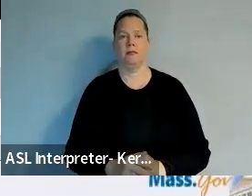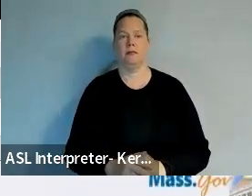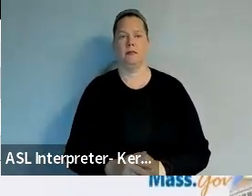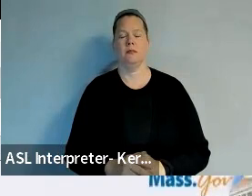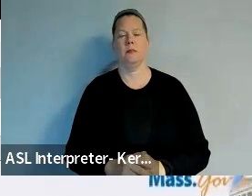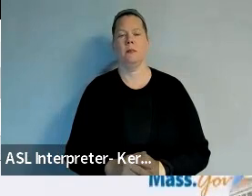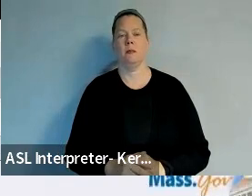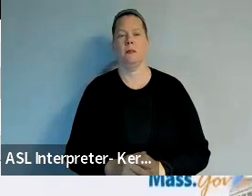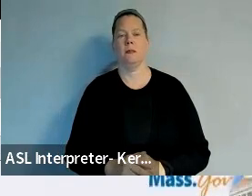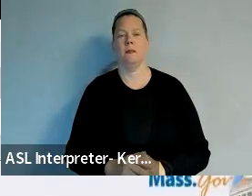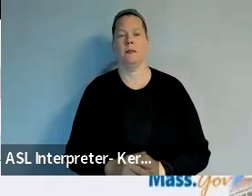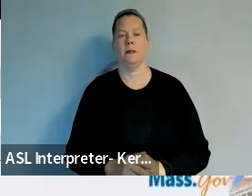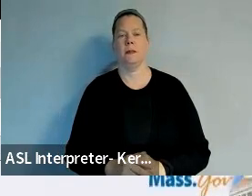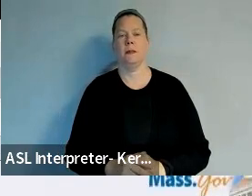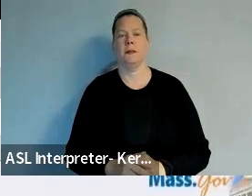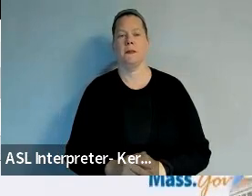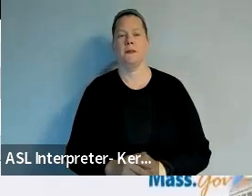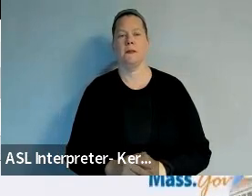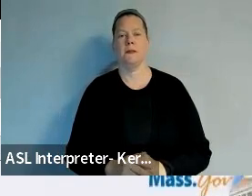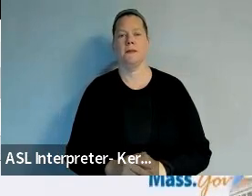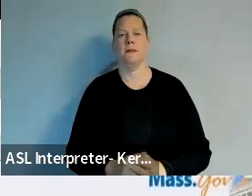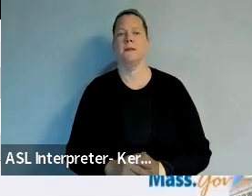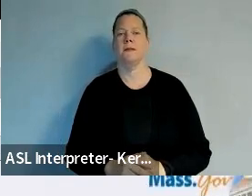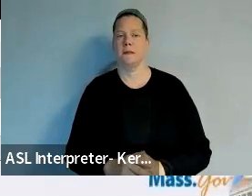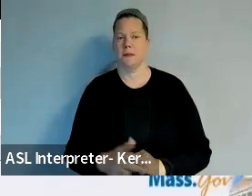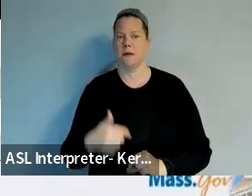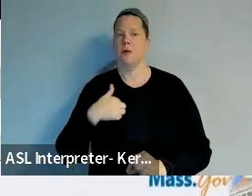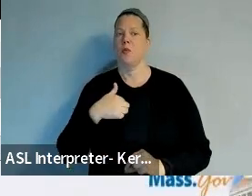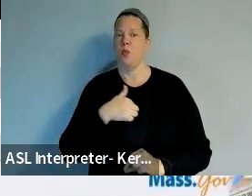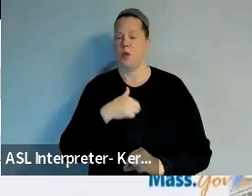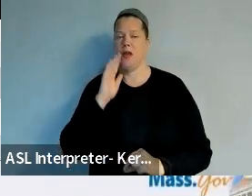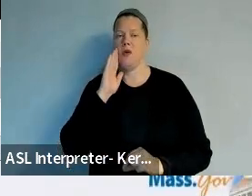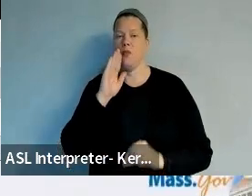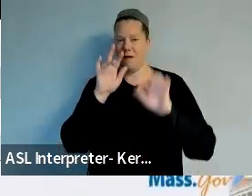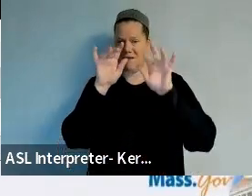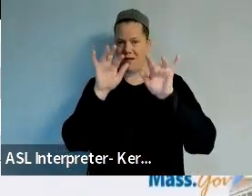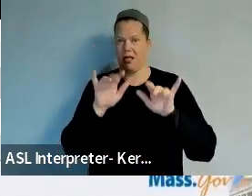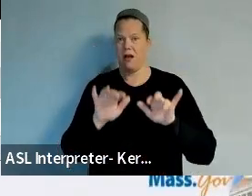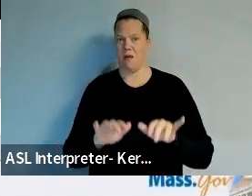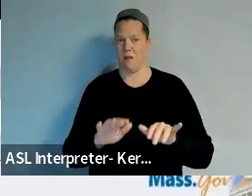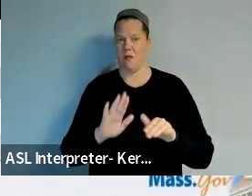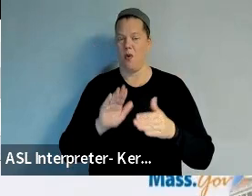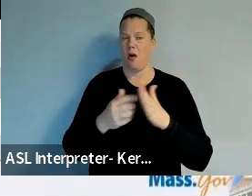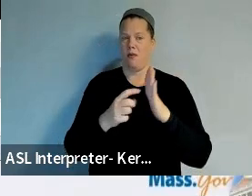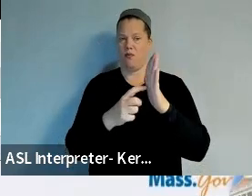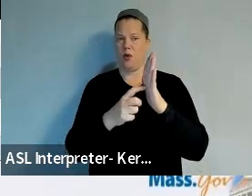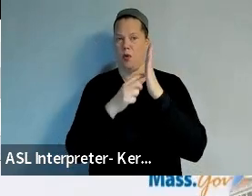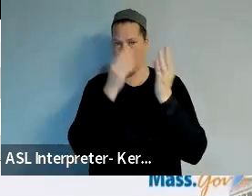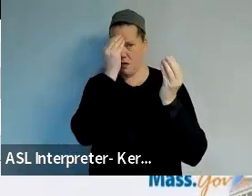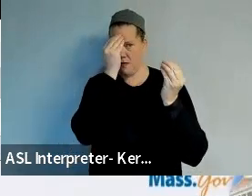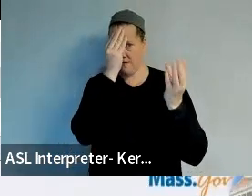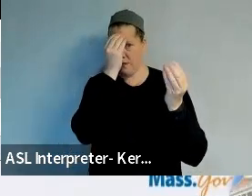Now we will complete all mandatory prompts related to the new restraint.